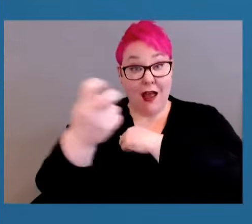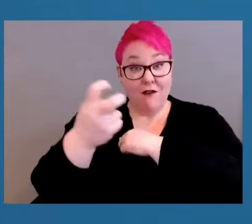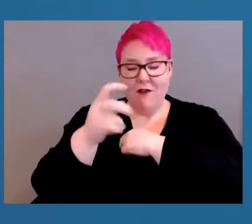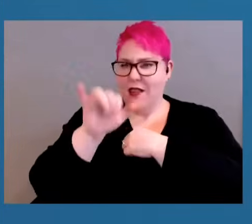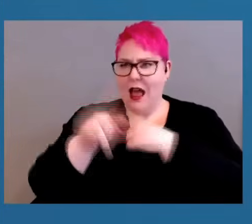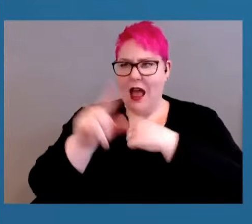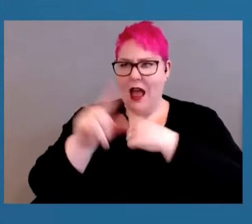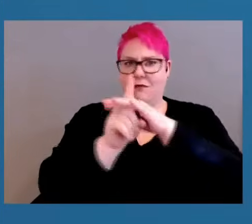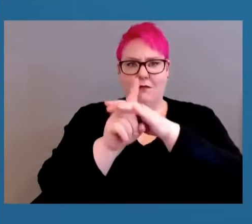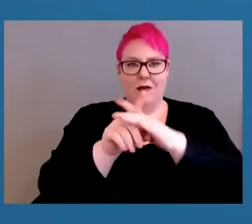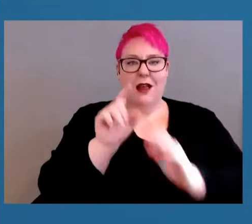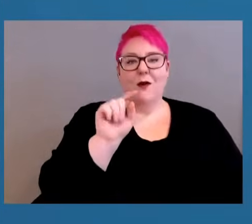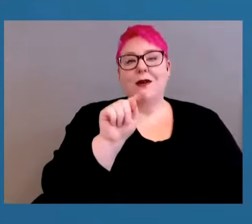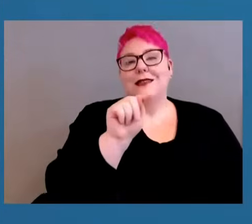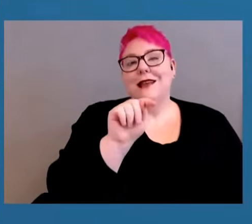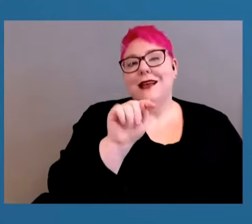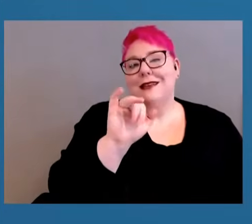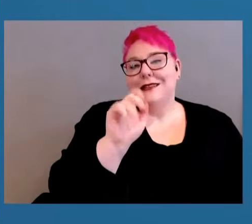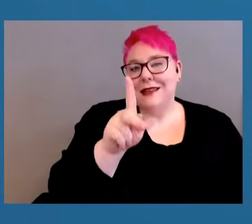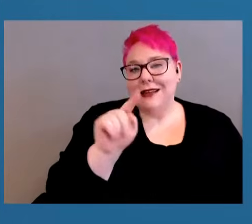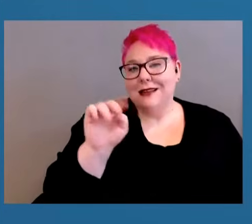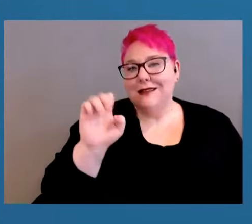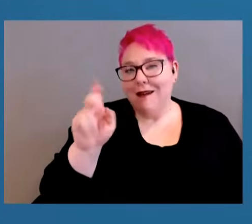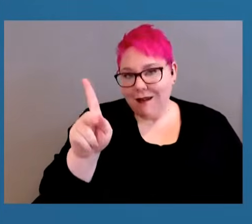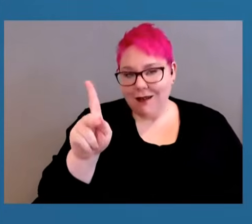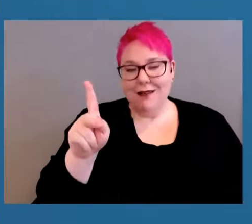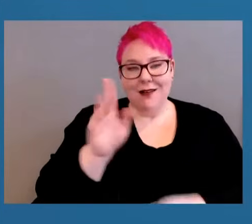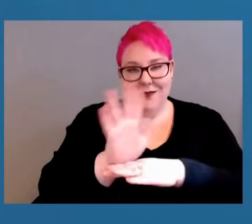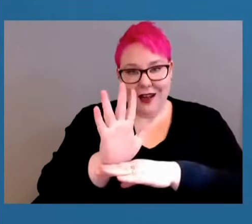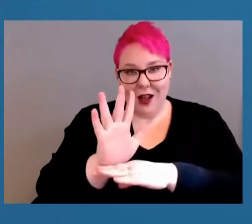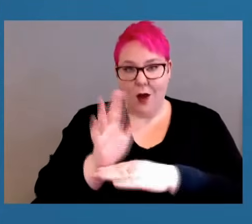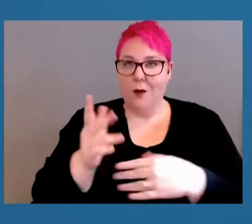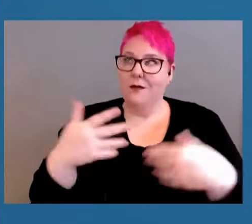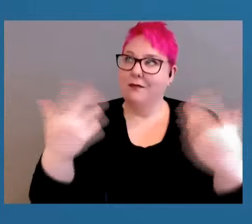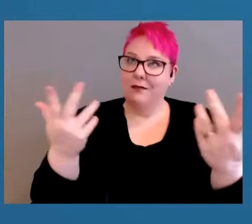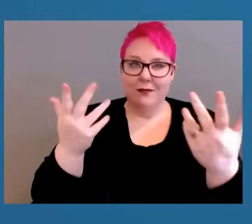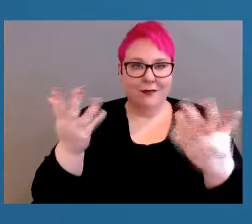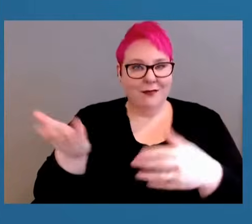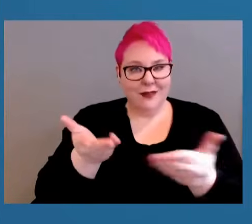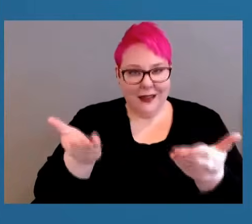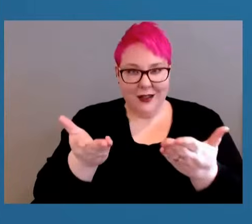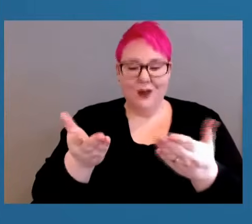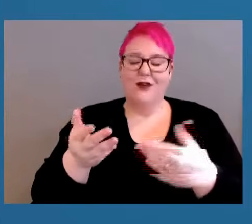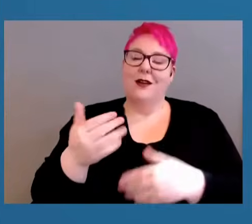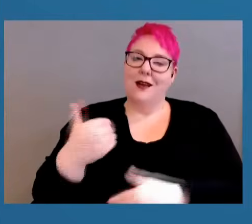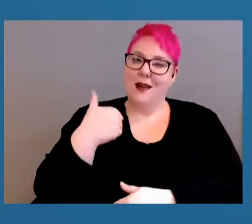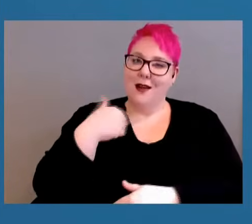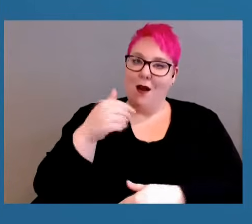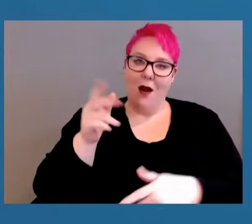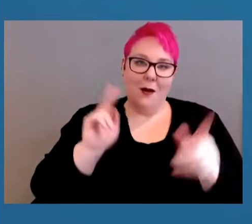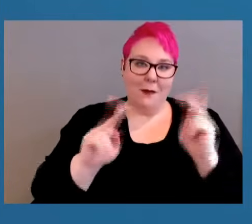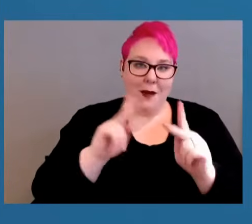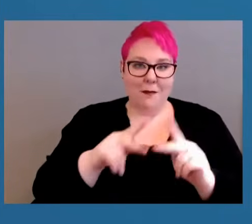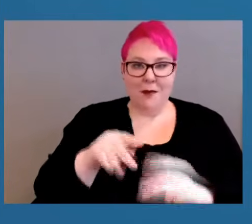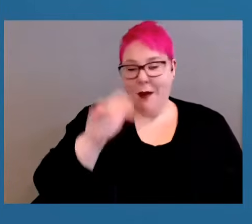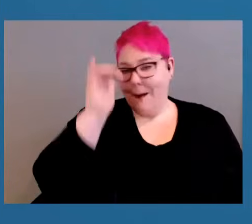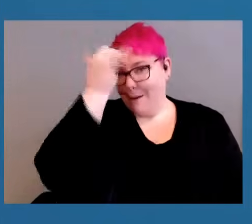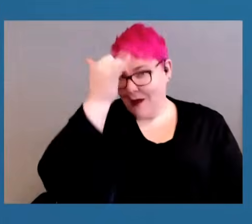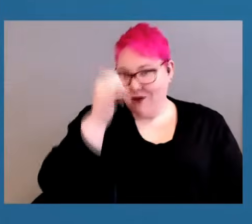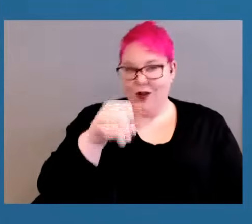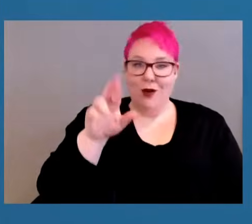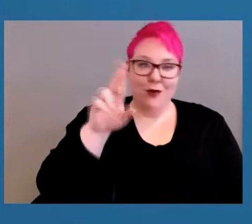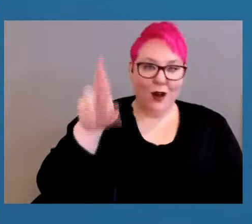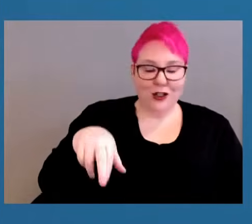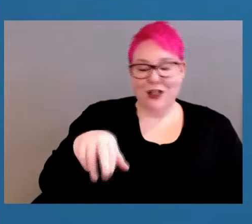TikTok video that somehow, of all the places in the entire country, the young people from Buffalo, Rochester, and Syracuse were most